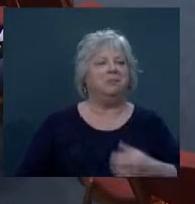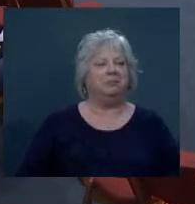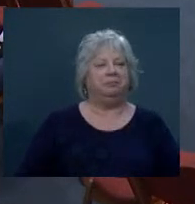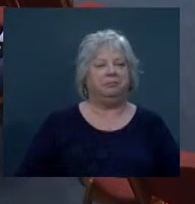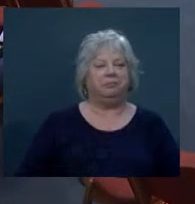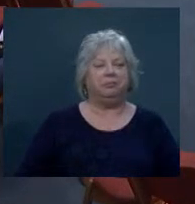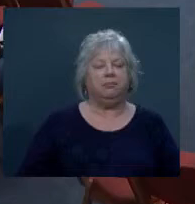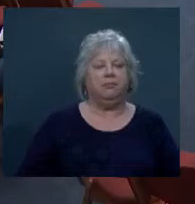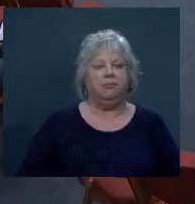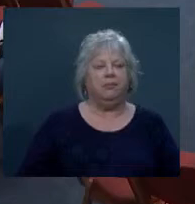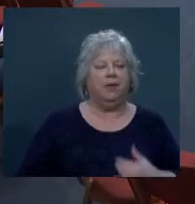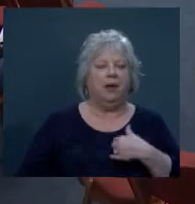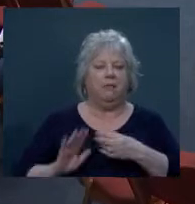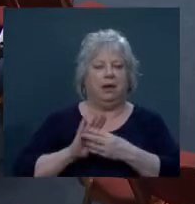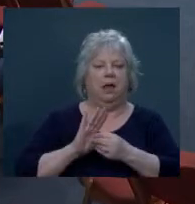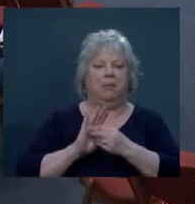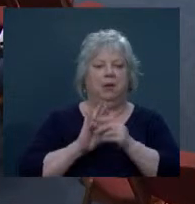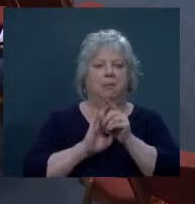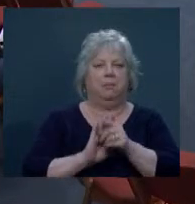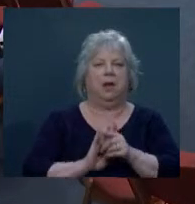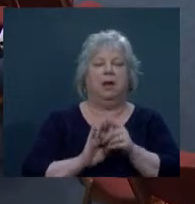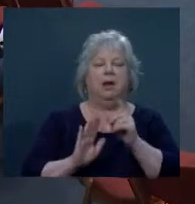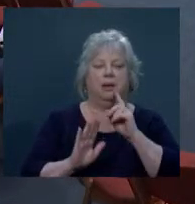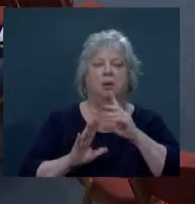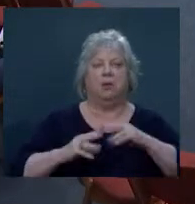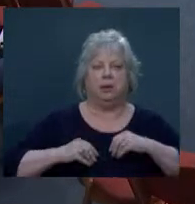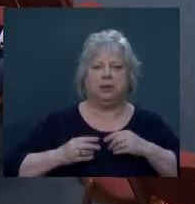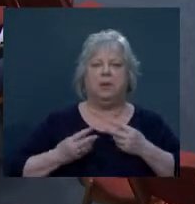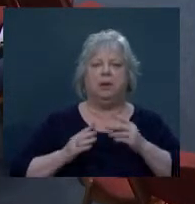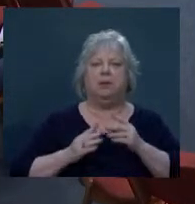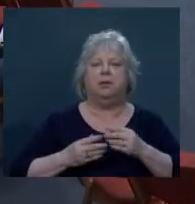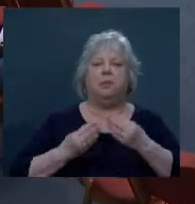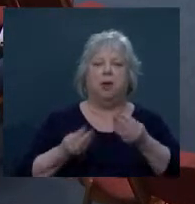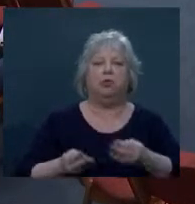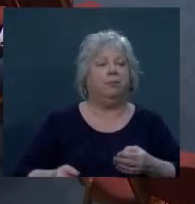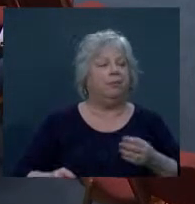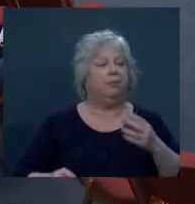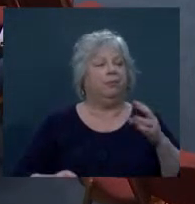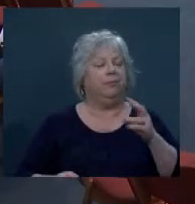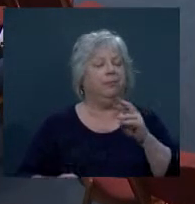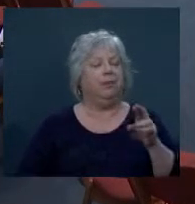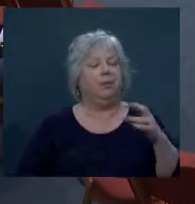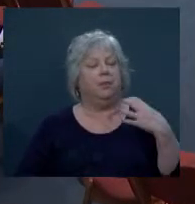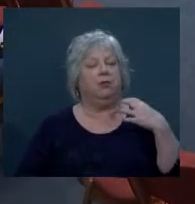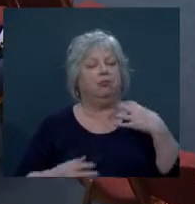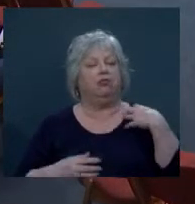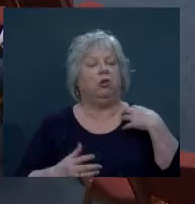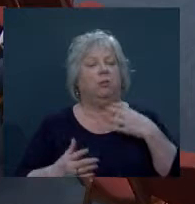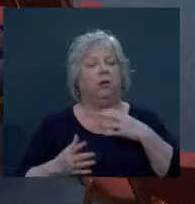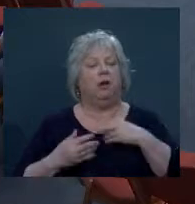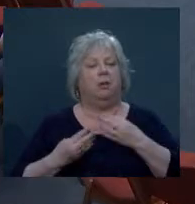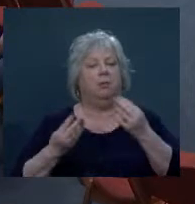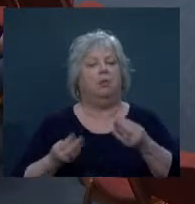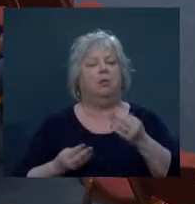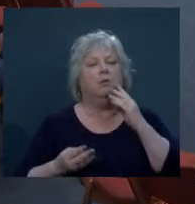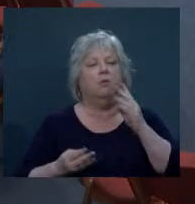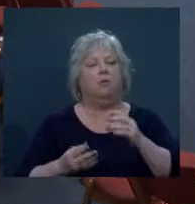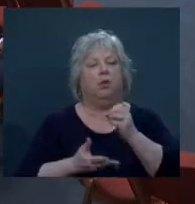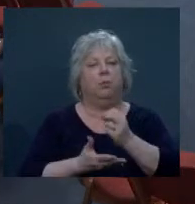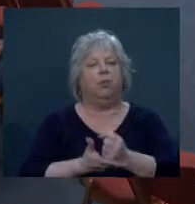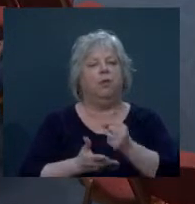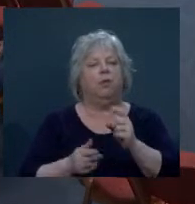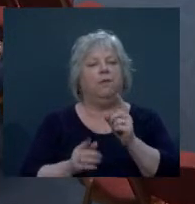a copy of the minutes. A motion would be in order. Mr. Chairman, I move for approval of the minutes of the March